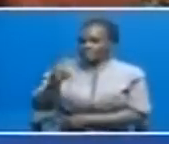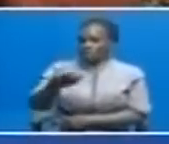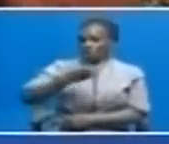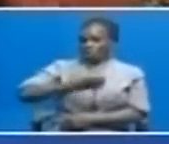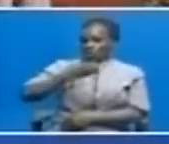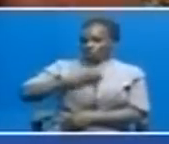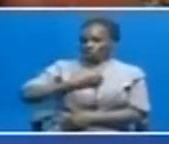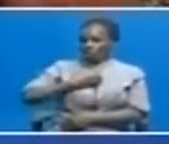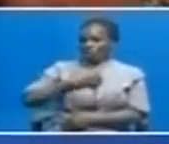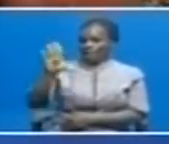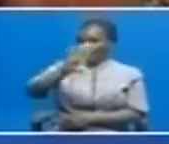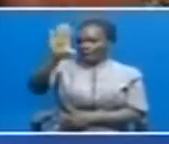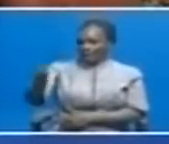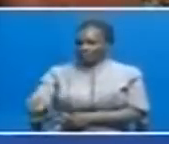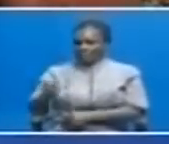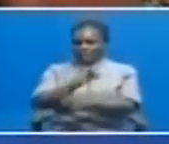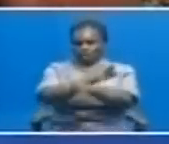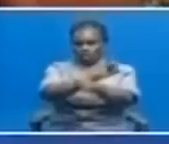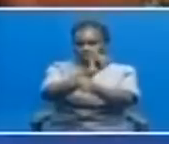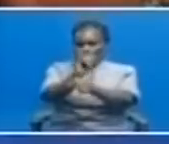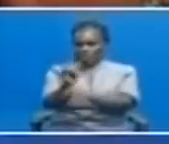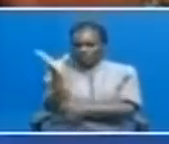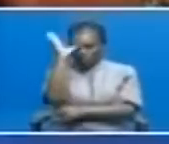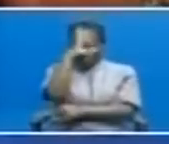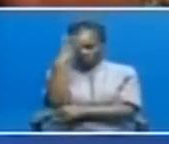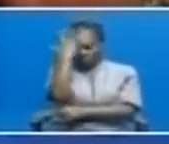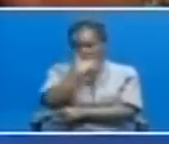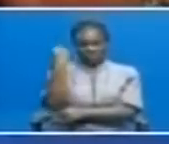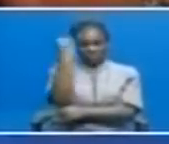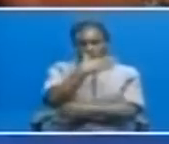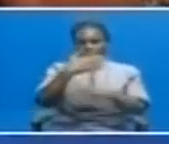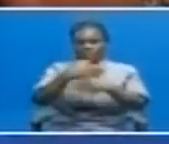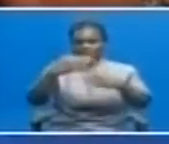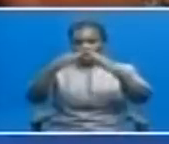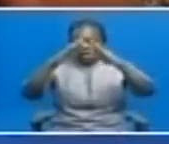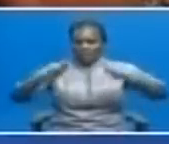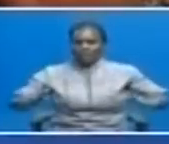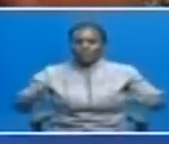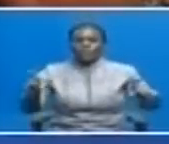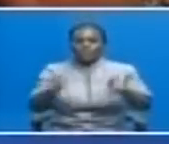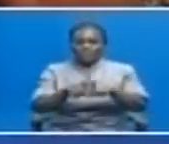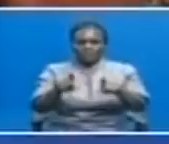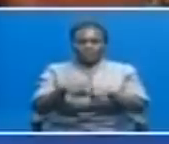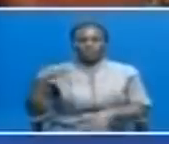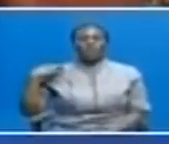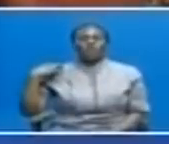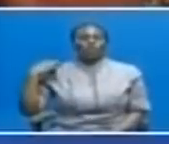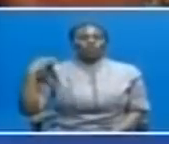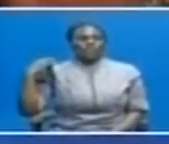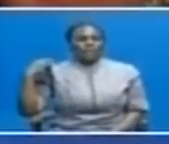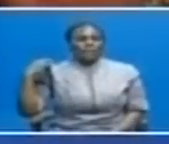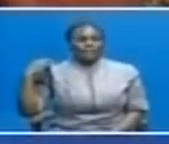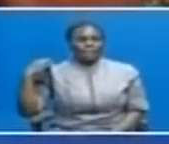own historical architecture? There's so many beautiful examples. And also for interior.